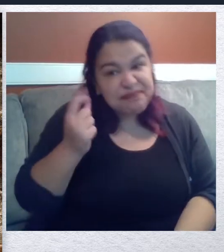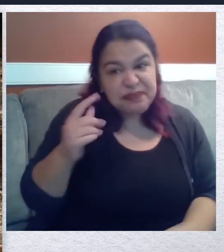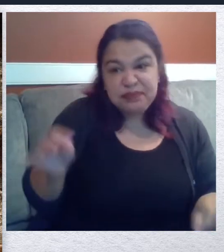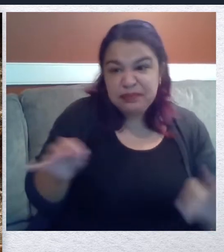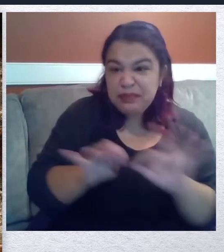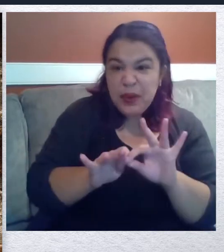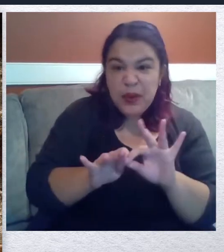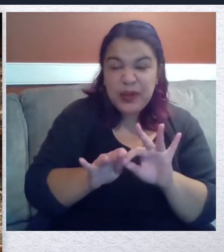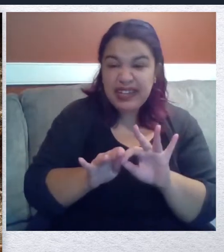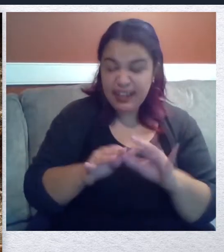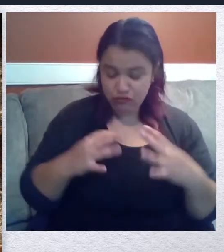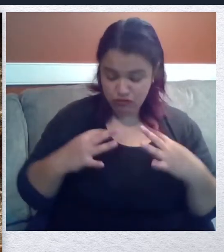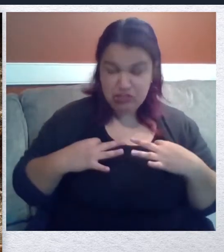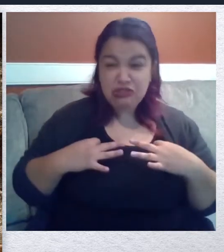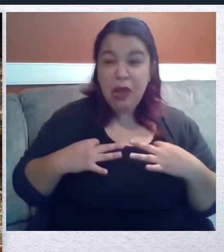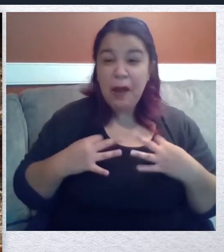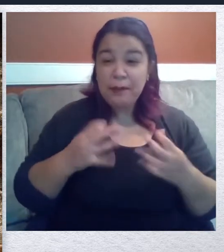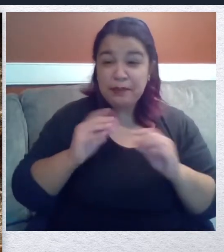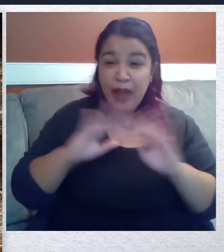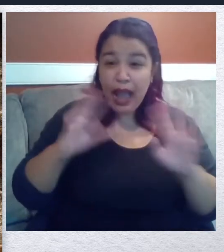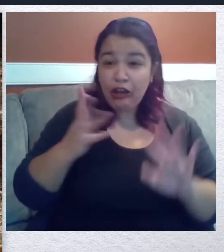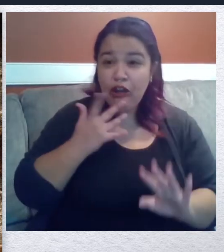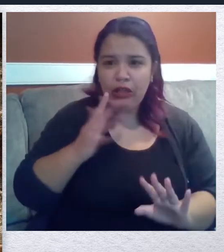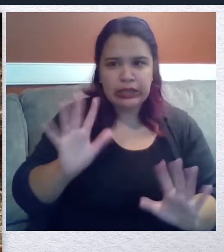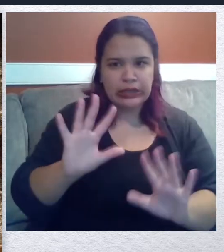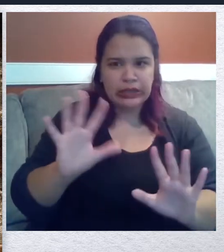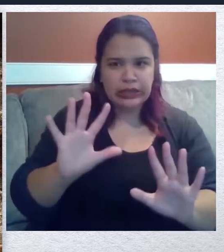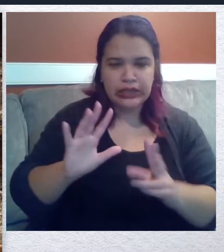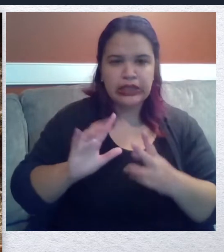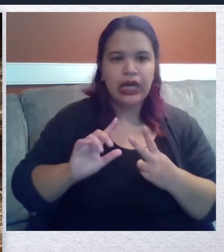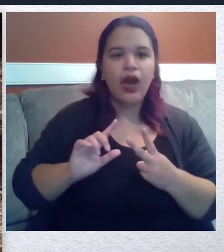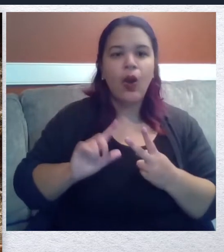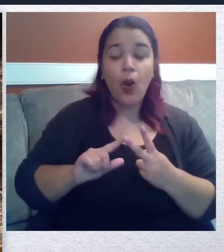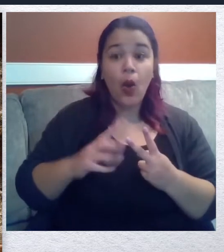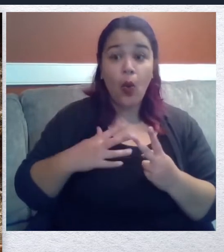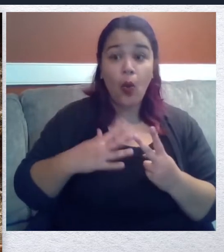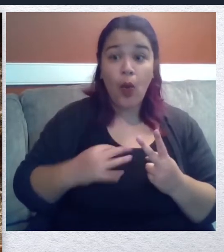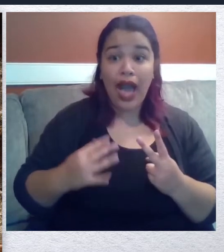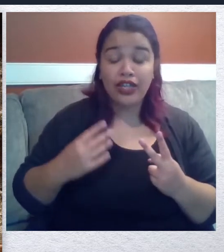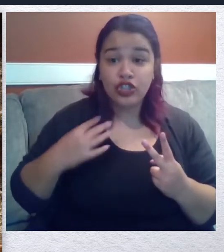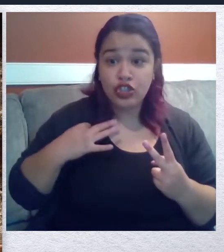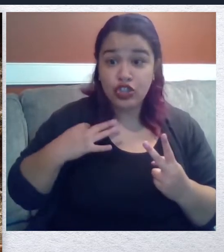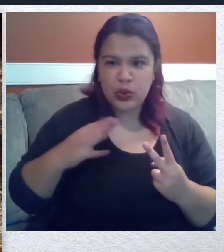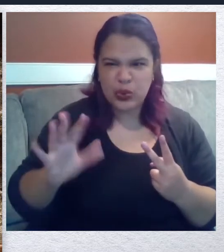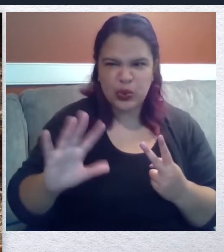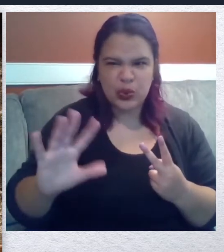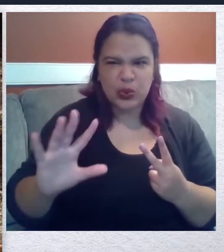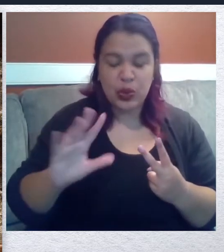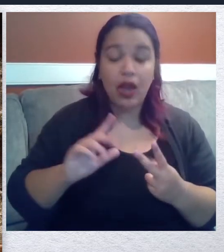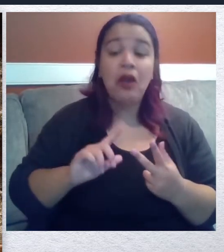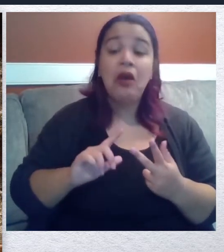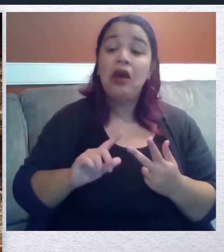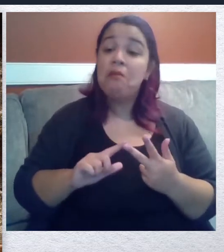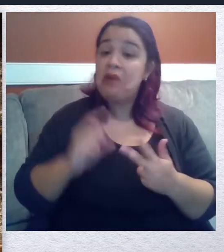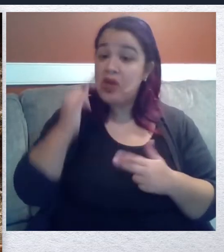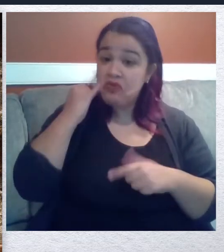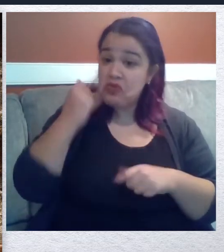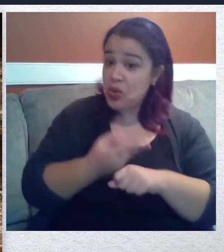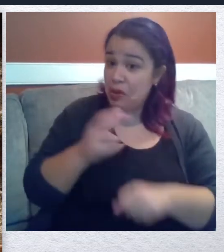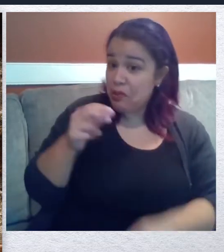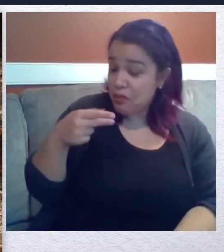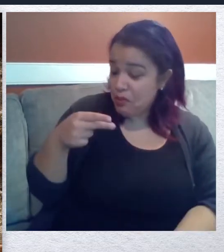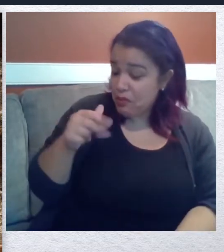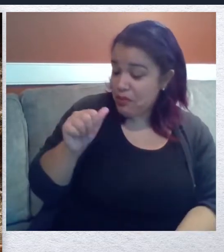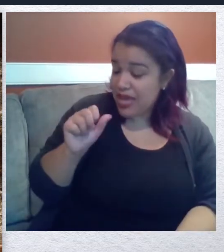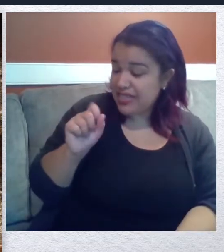some skin tones. Pastel shirts are more flattering. I would not have thought of that. What else